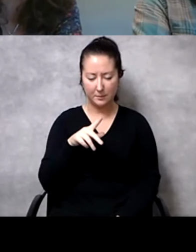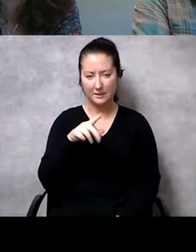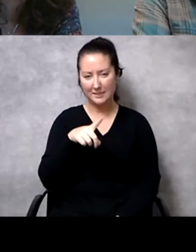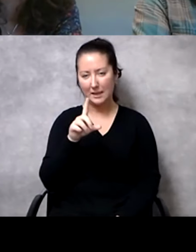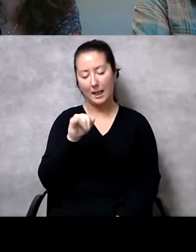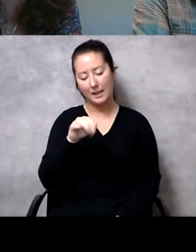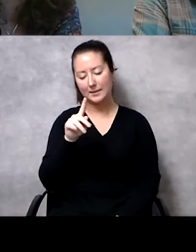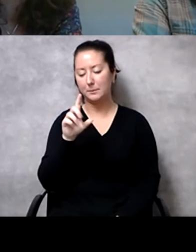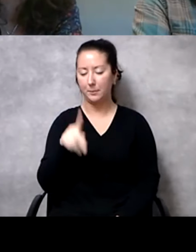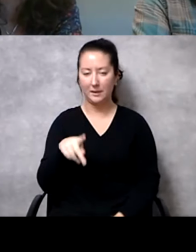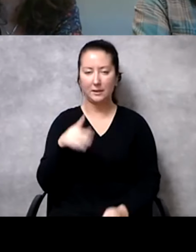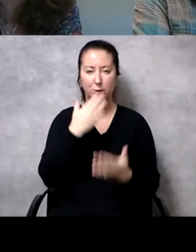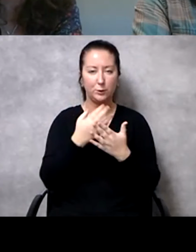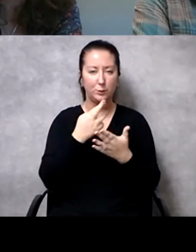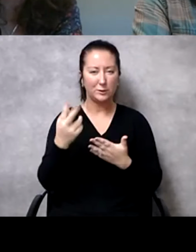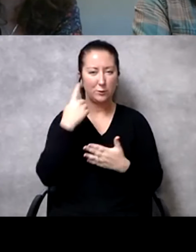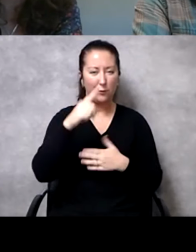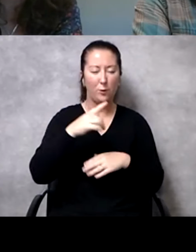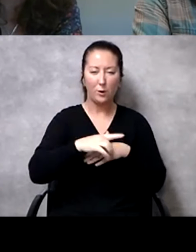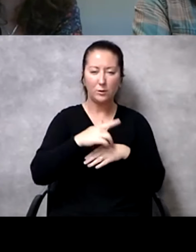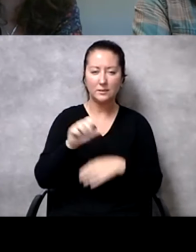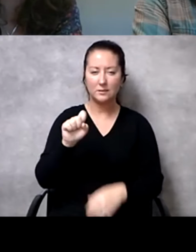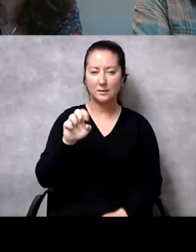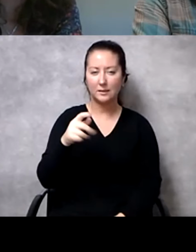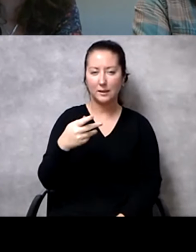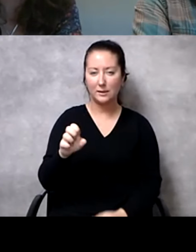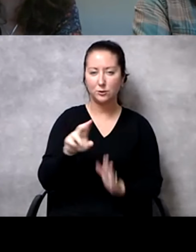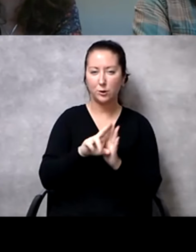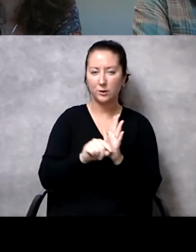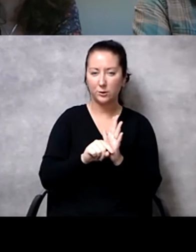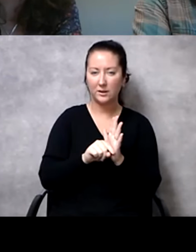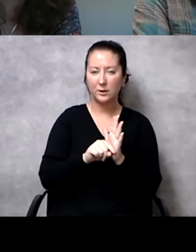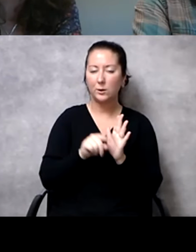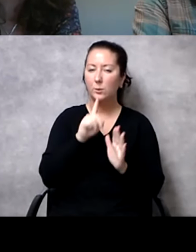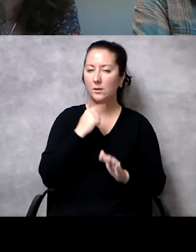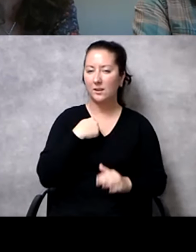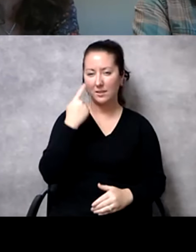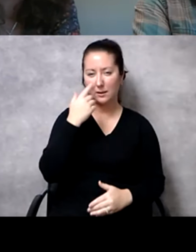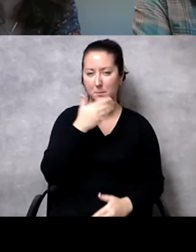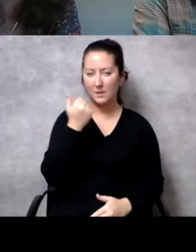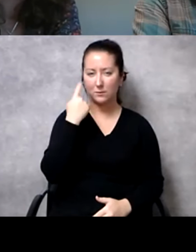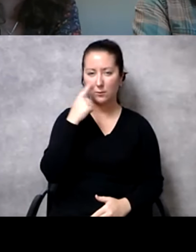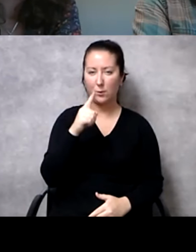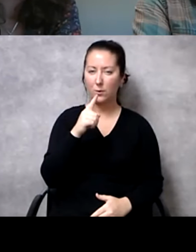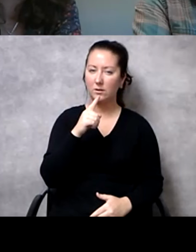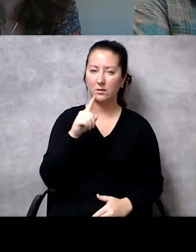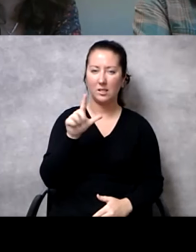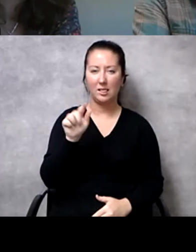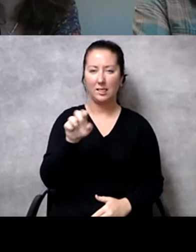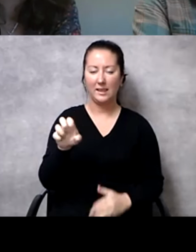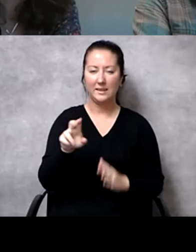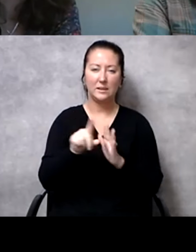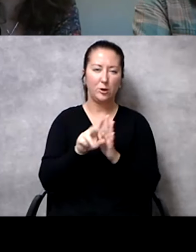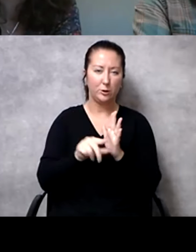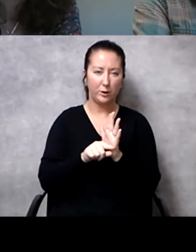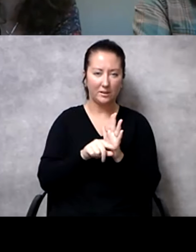great resources for early stage undergrads. At the very earliest, it should be sort of a very late stage undergrad, so